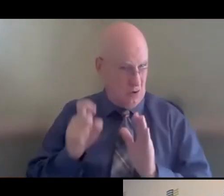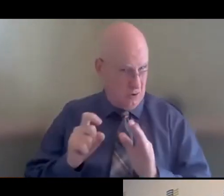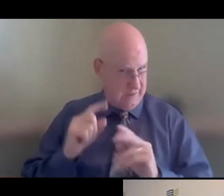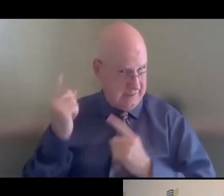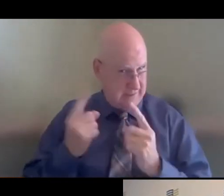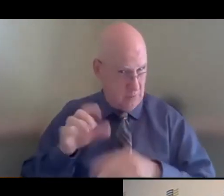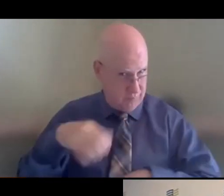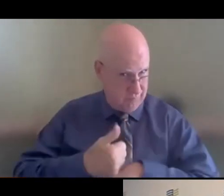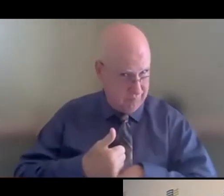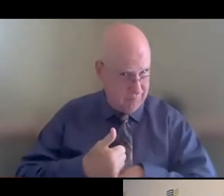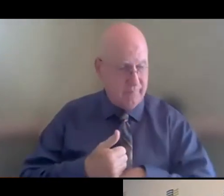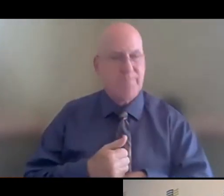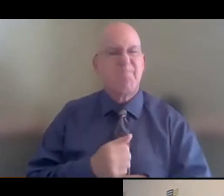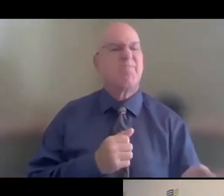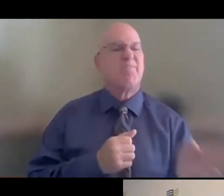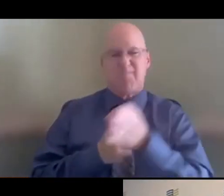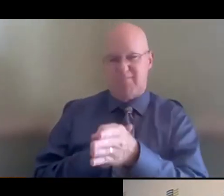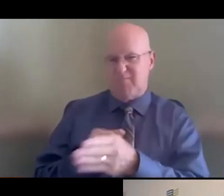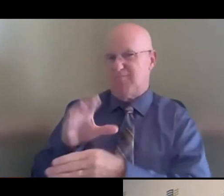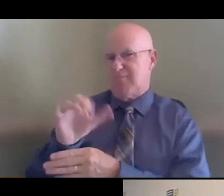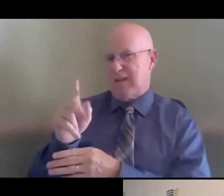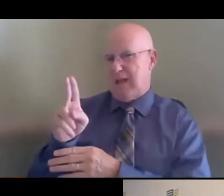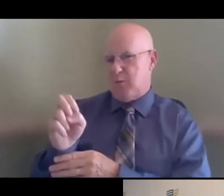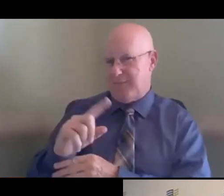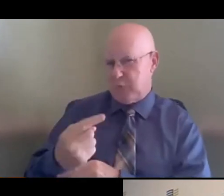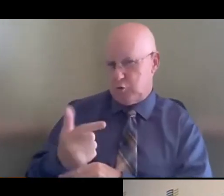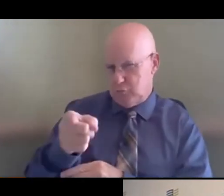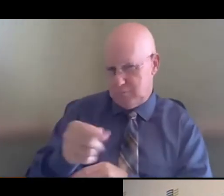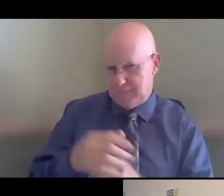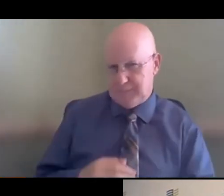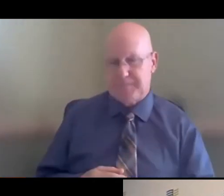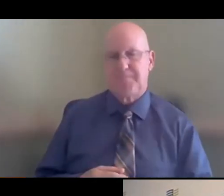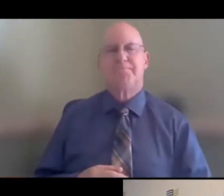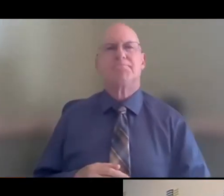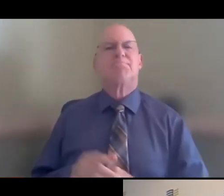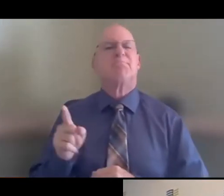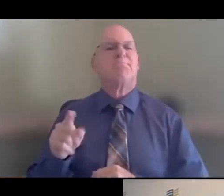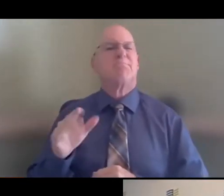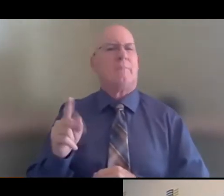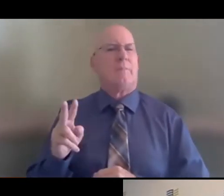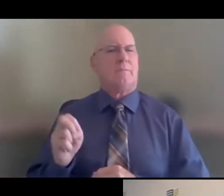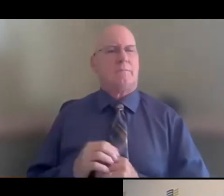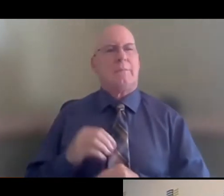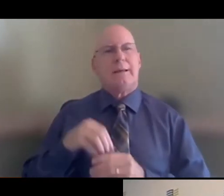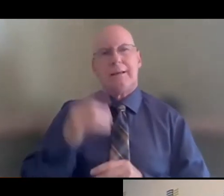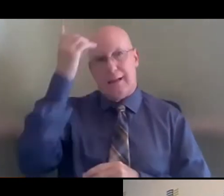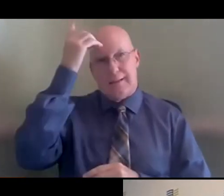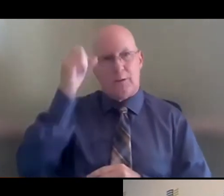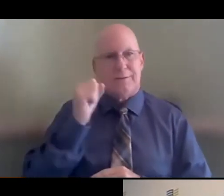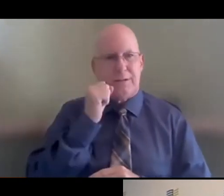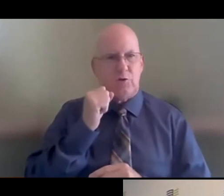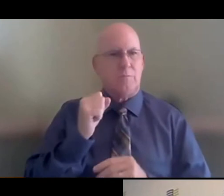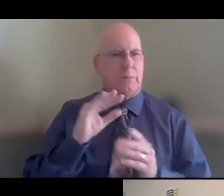So Katherine, I'm going to kick it over to you first. So in the Down syndrome community, I always love a play on words